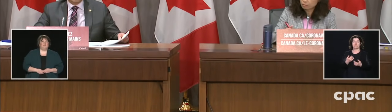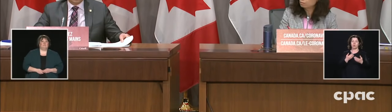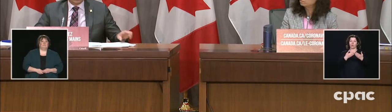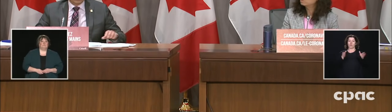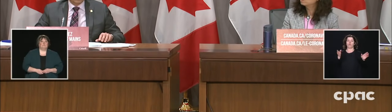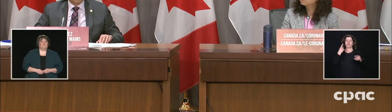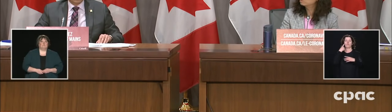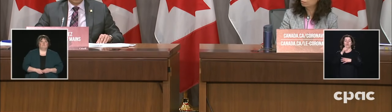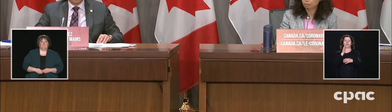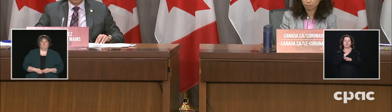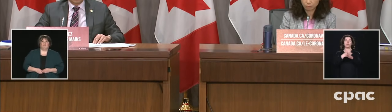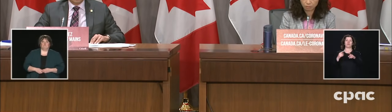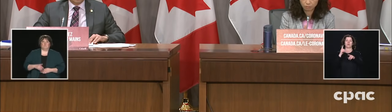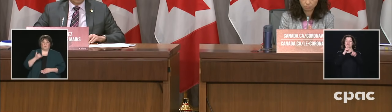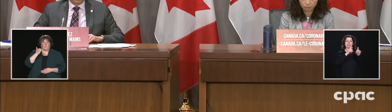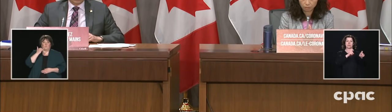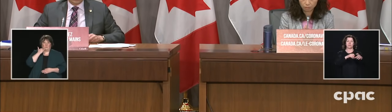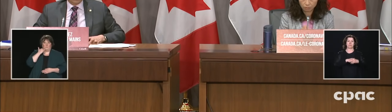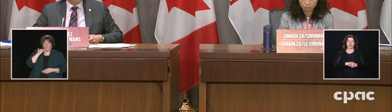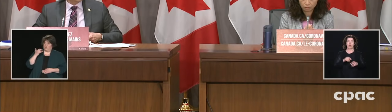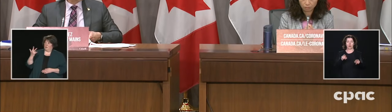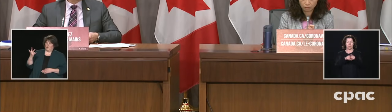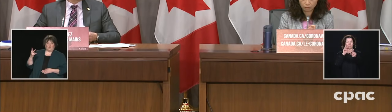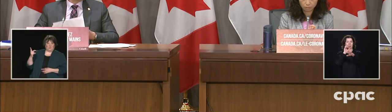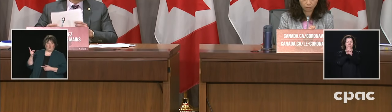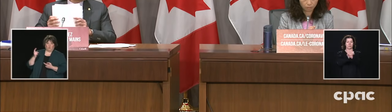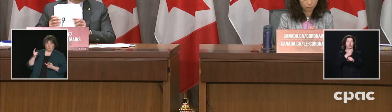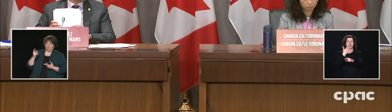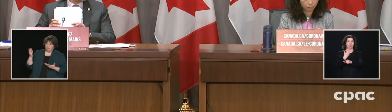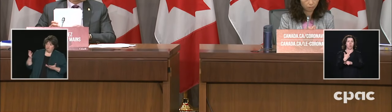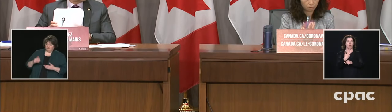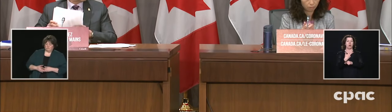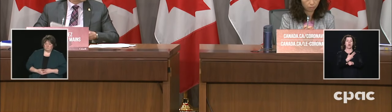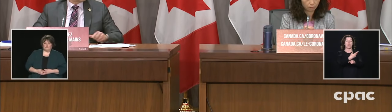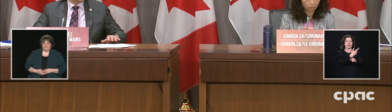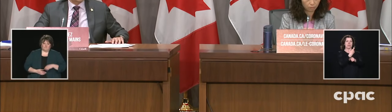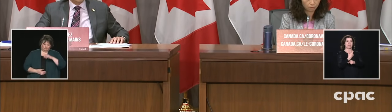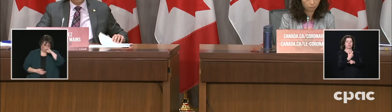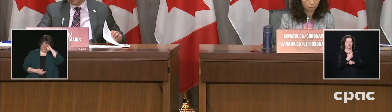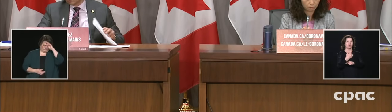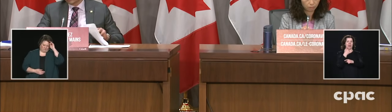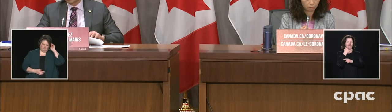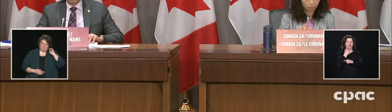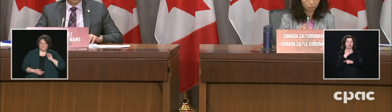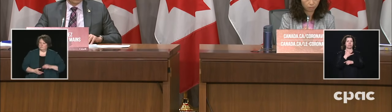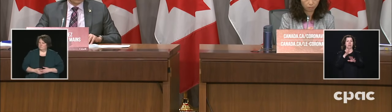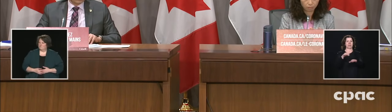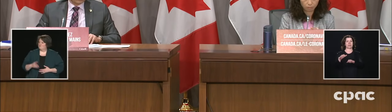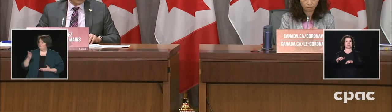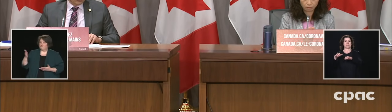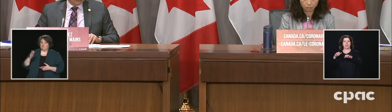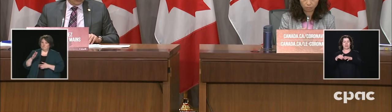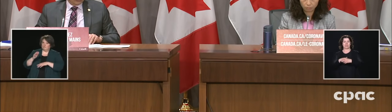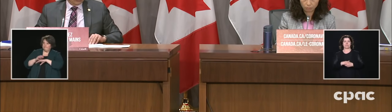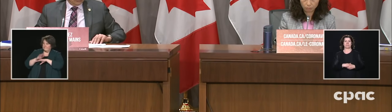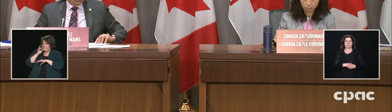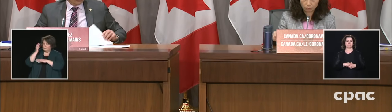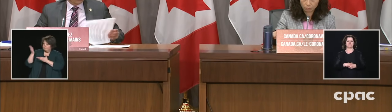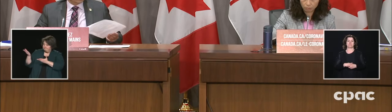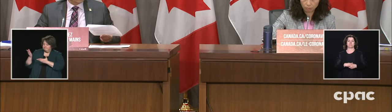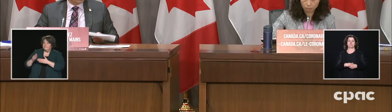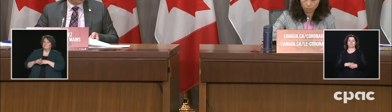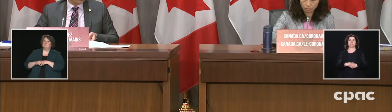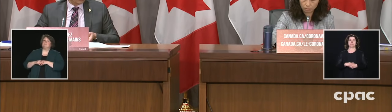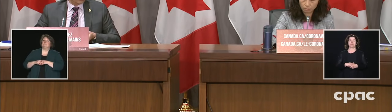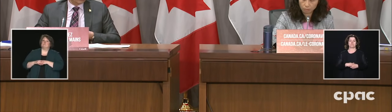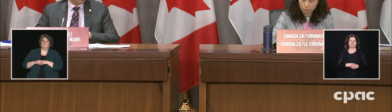from the room. Vous pouvez poser vos questions dans l'une des 2 langues officielles. We ask that you limit yourself to 1 question, 1 follow-up. For those asking questions